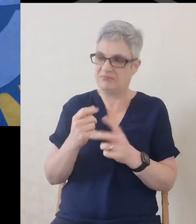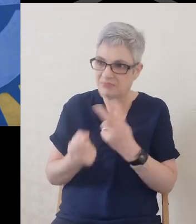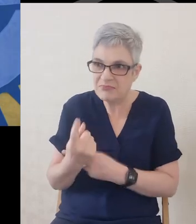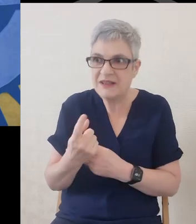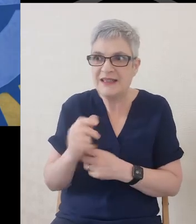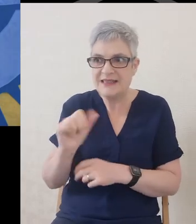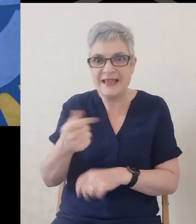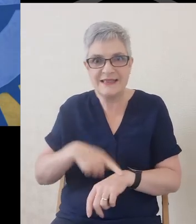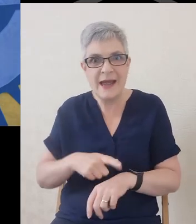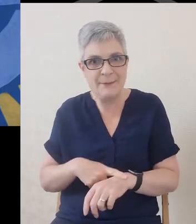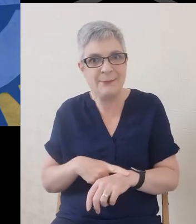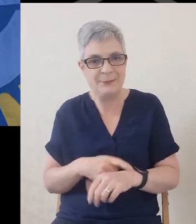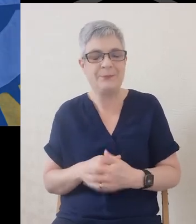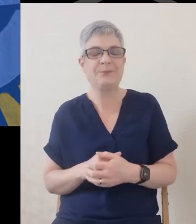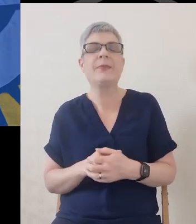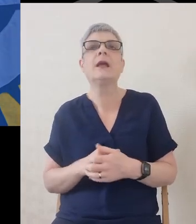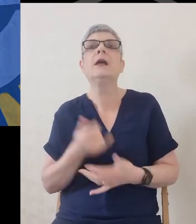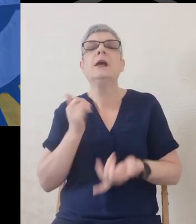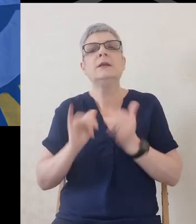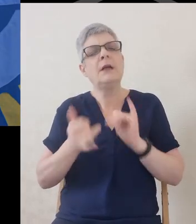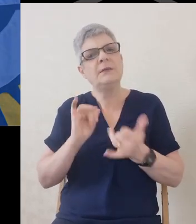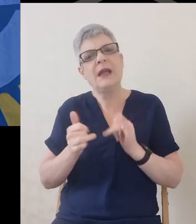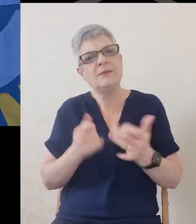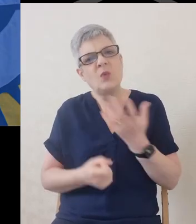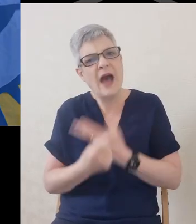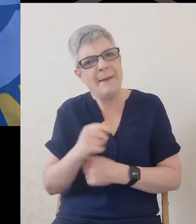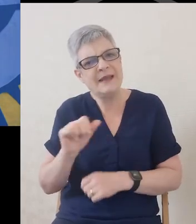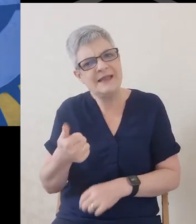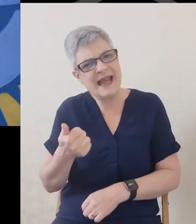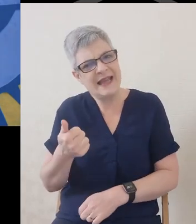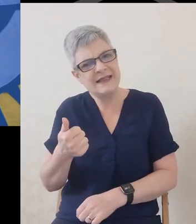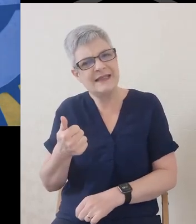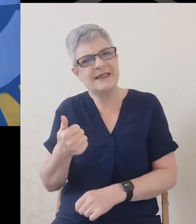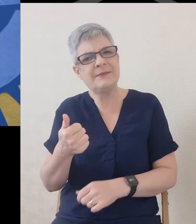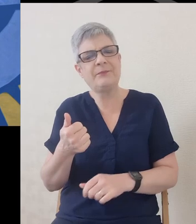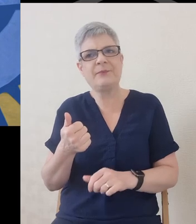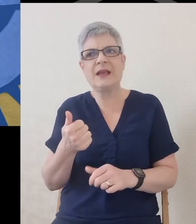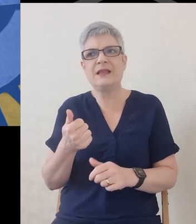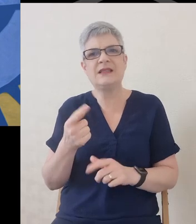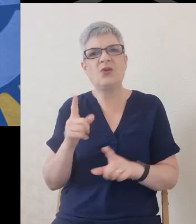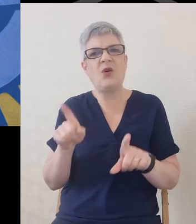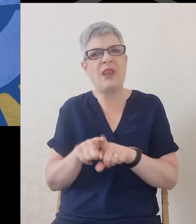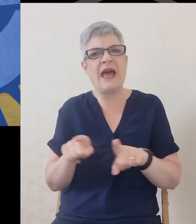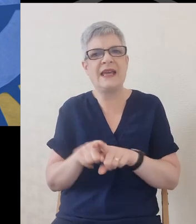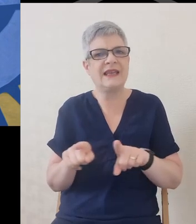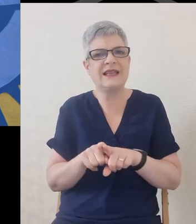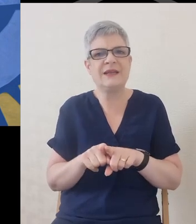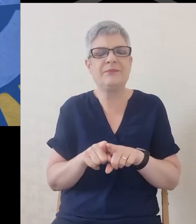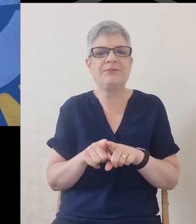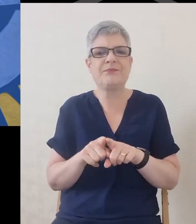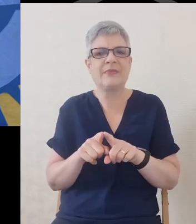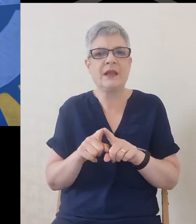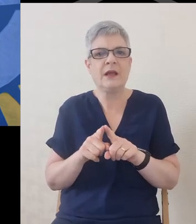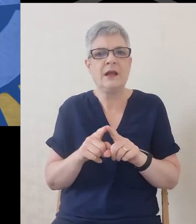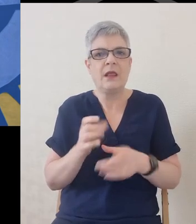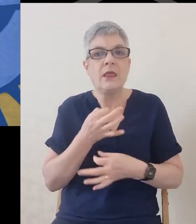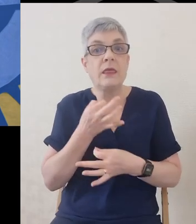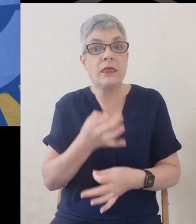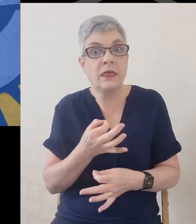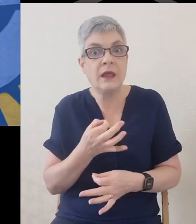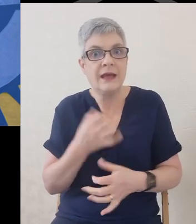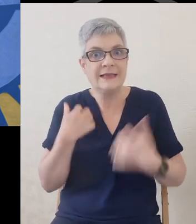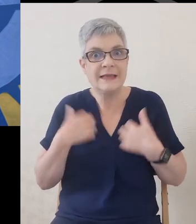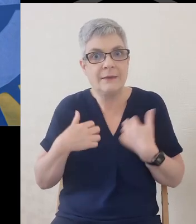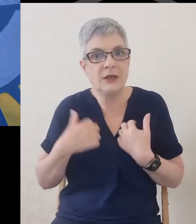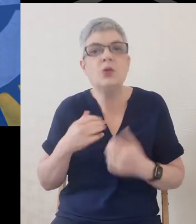again. Sometimes the what happened next is not done in that terms of anticipation